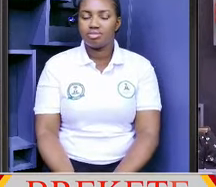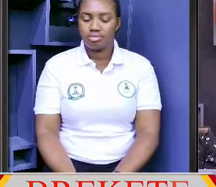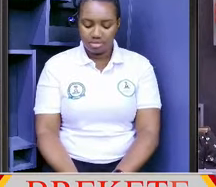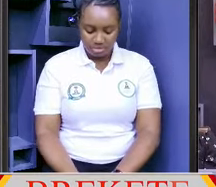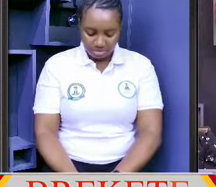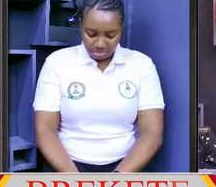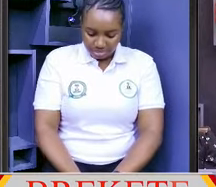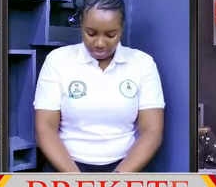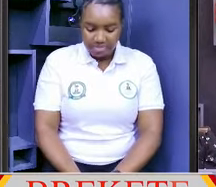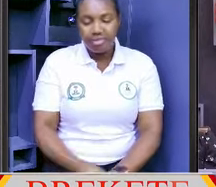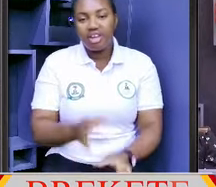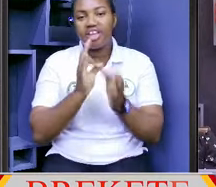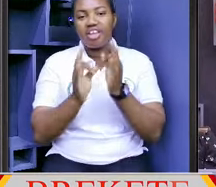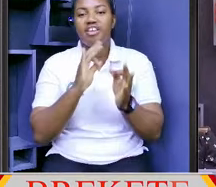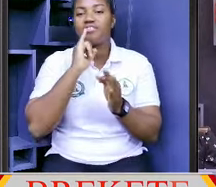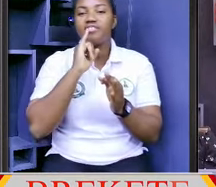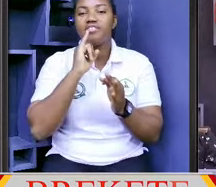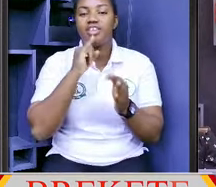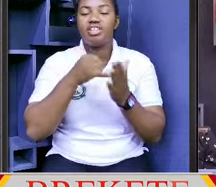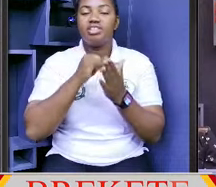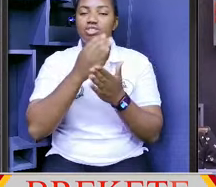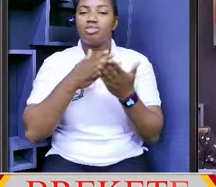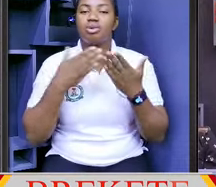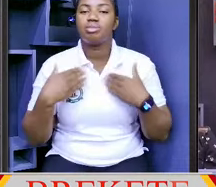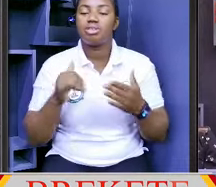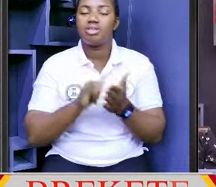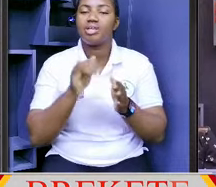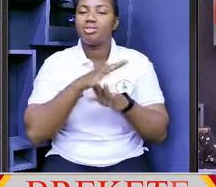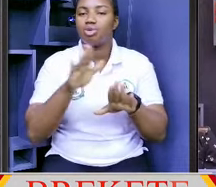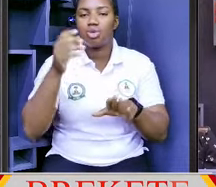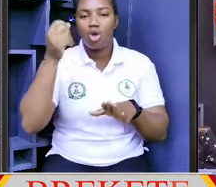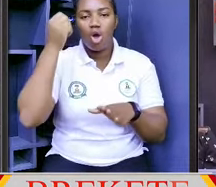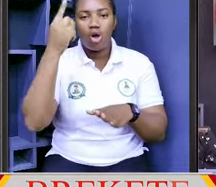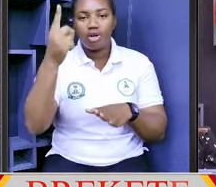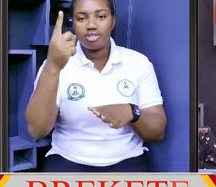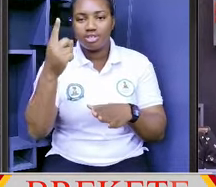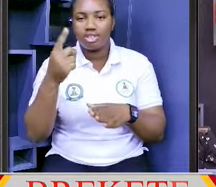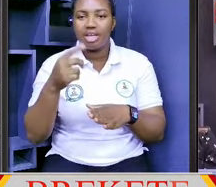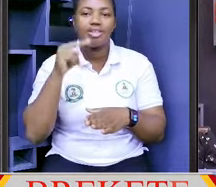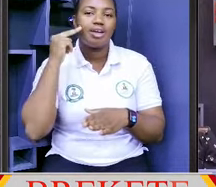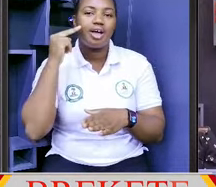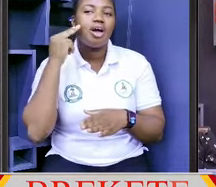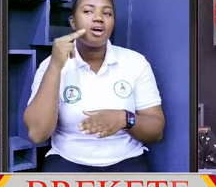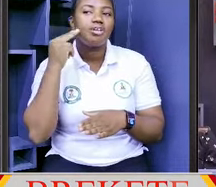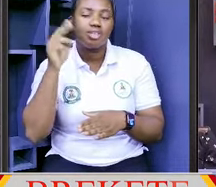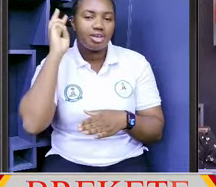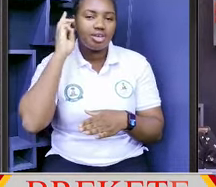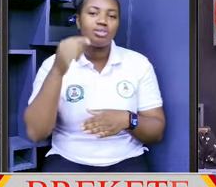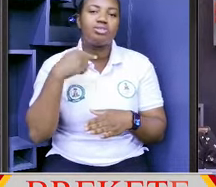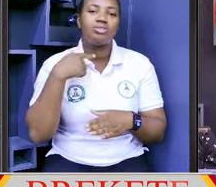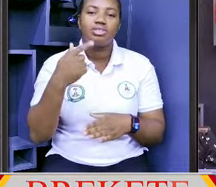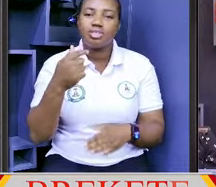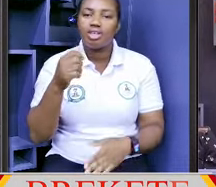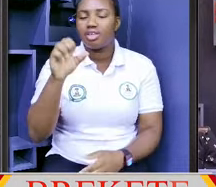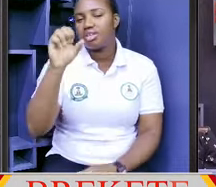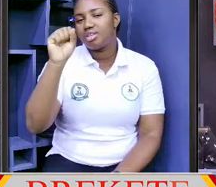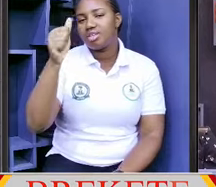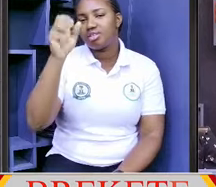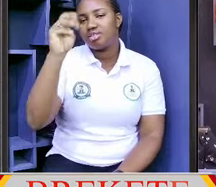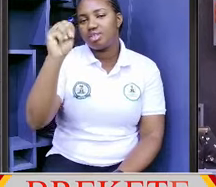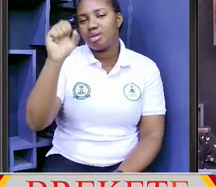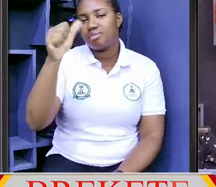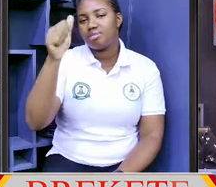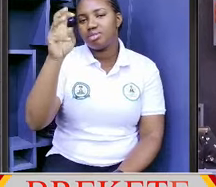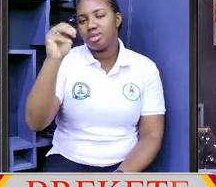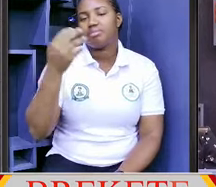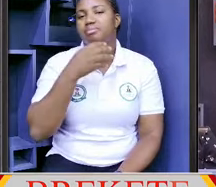It wasn't a person who no understand how, sir. He go call him Sam. Olani Igbenga, he said, God bless you,